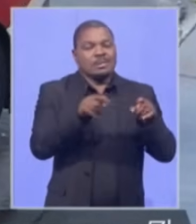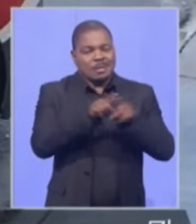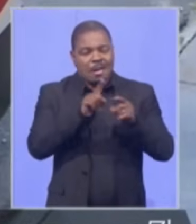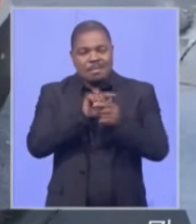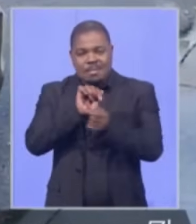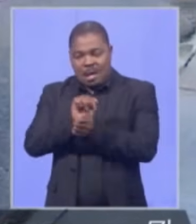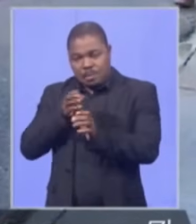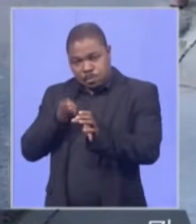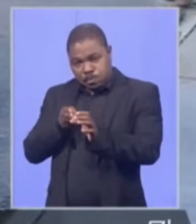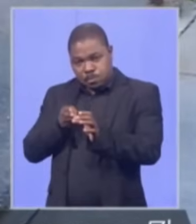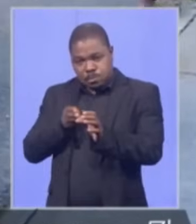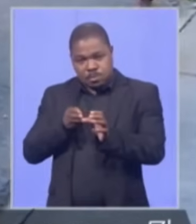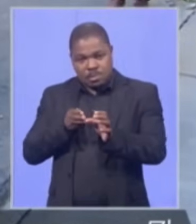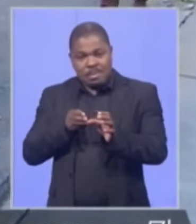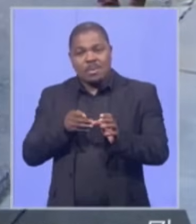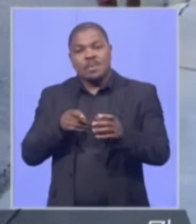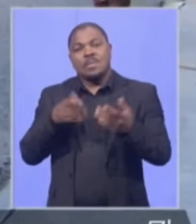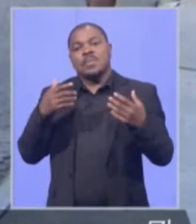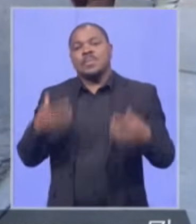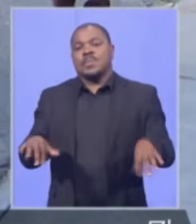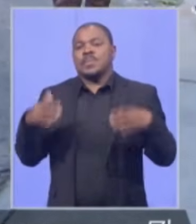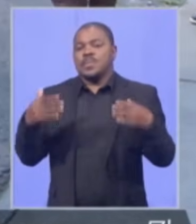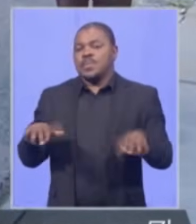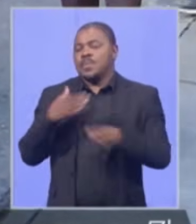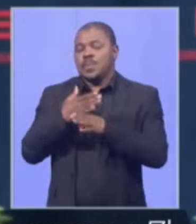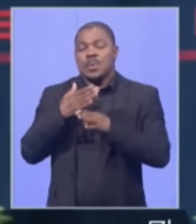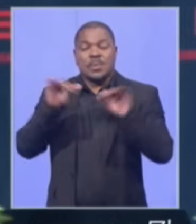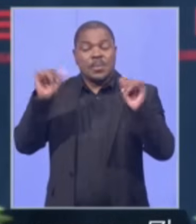entities. That is impressive.